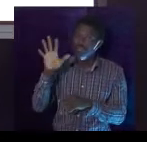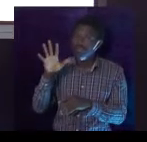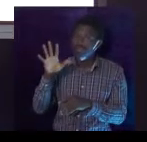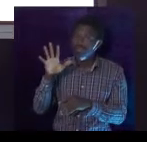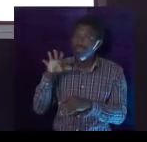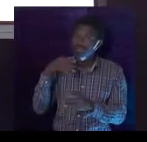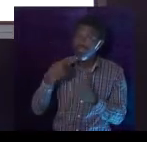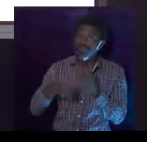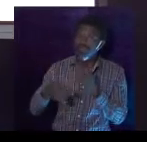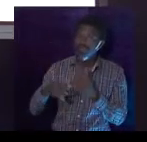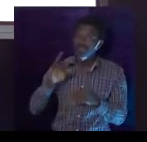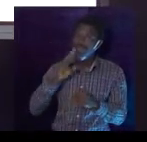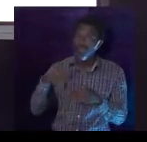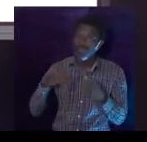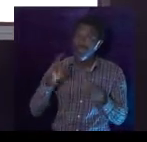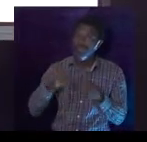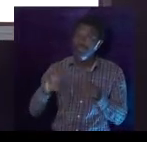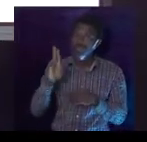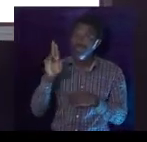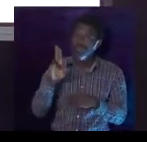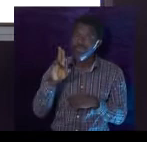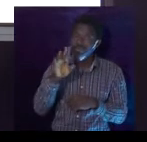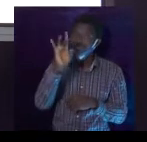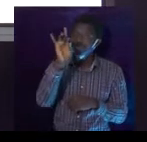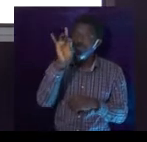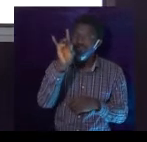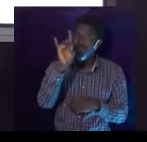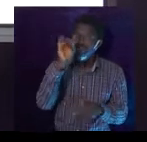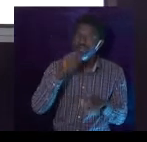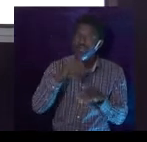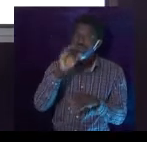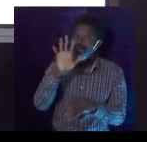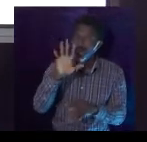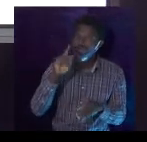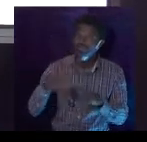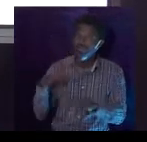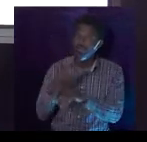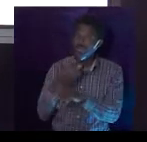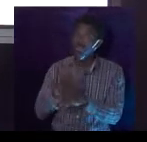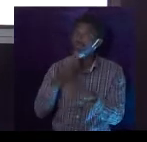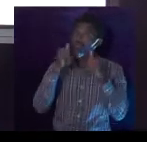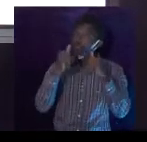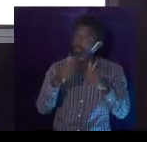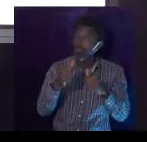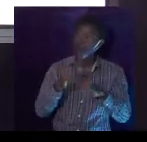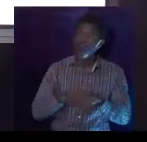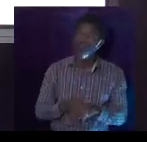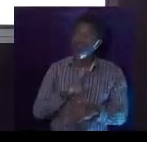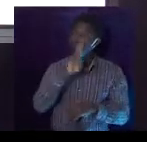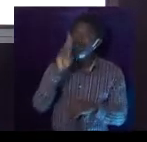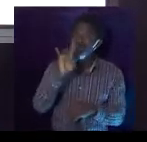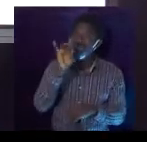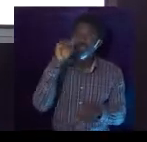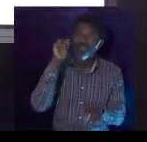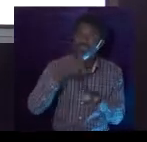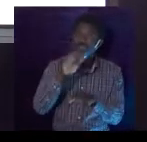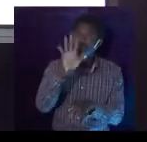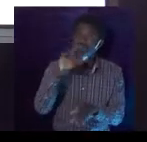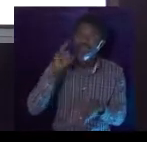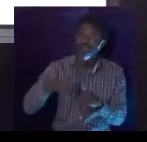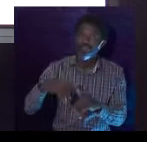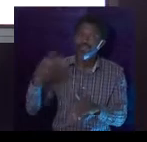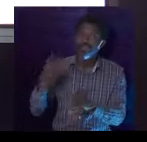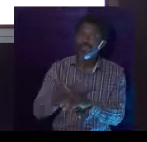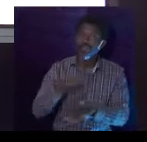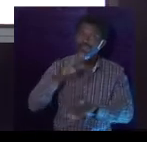multiply? We will use 8.5 to multiply. Good job, you, my friend. So using 8.5 to multiply on